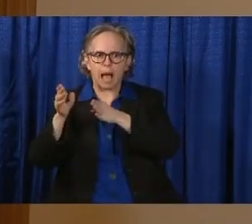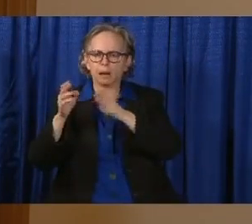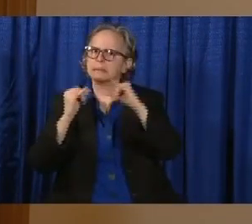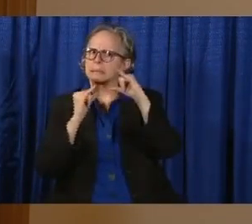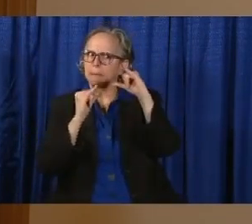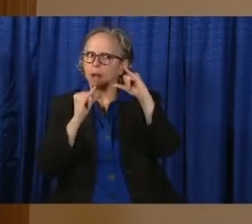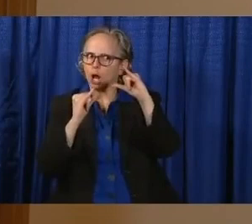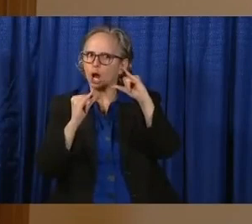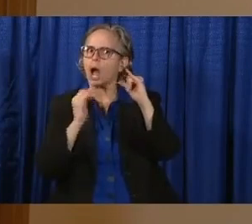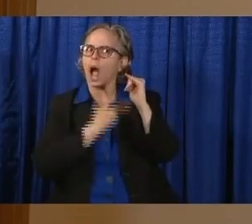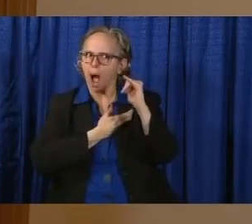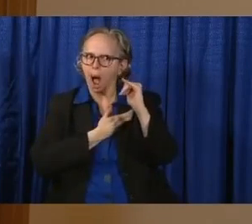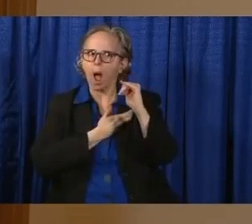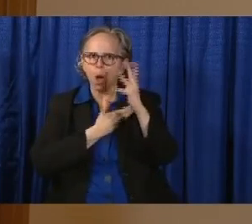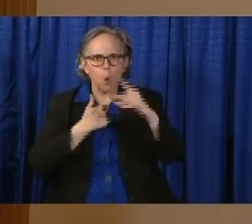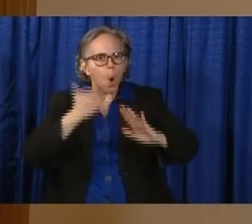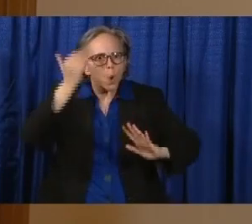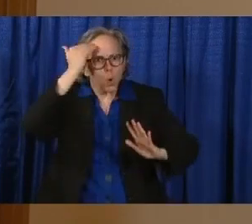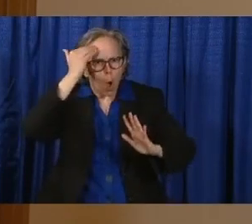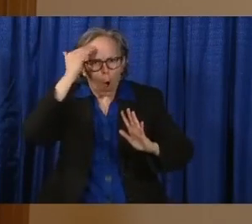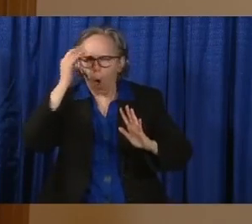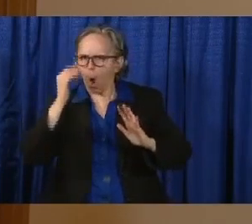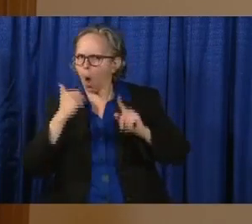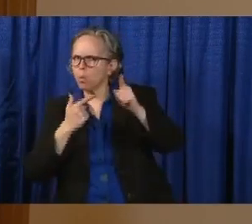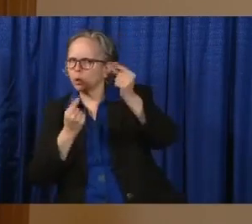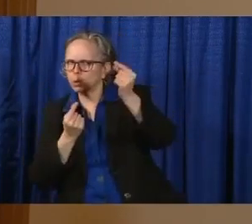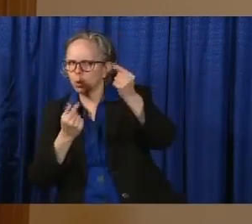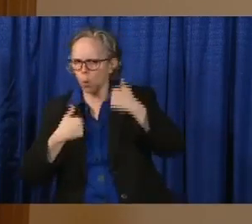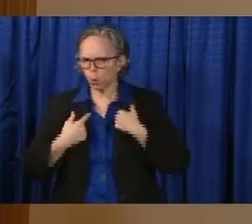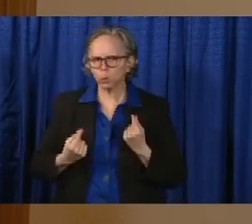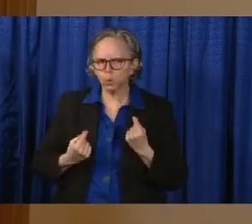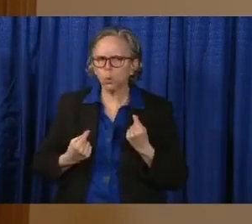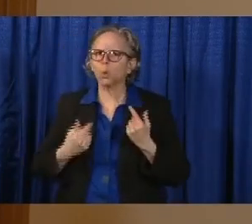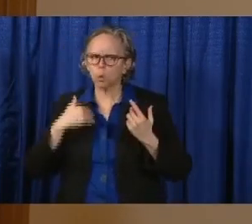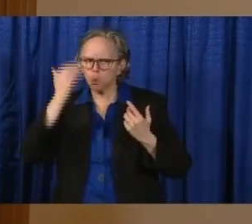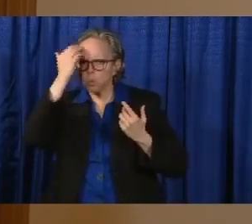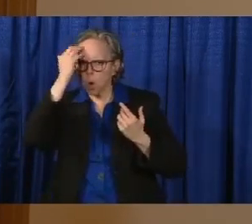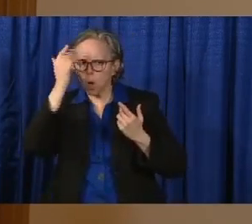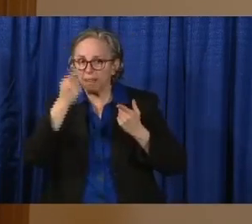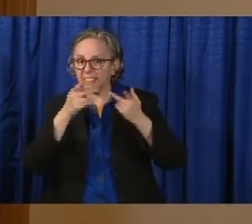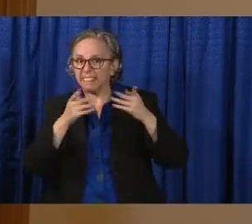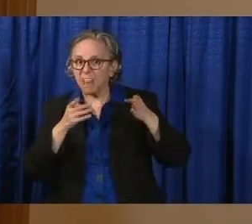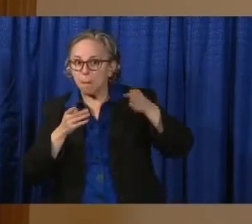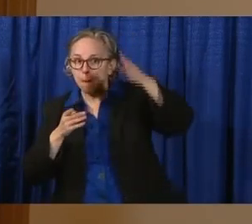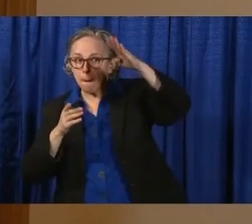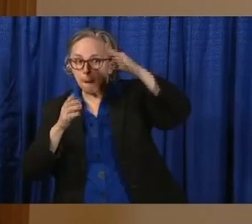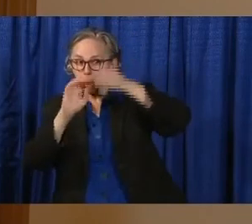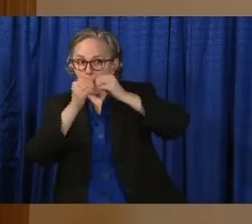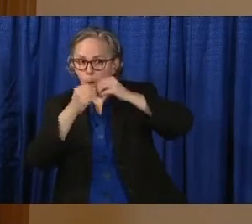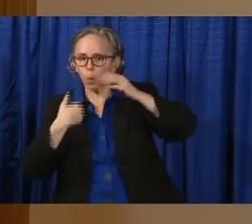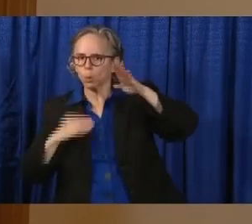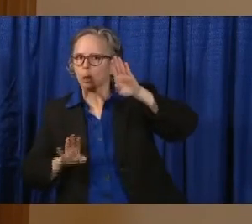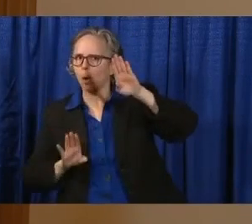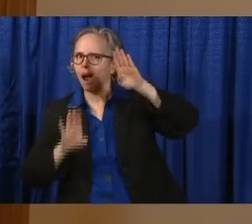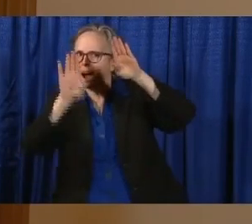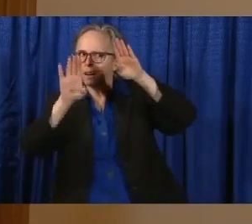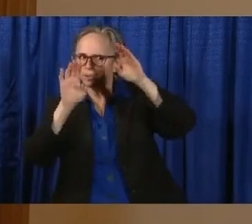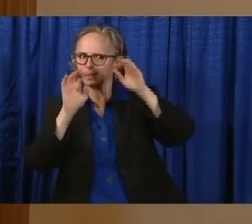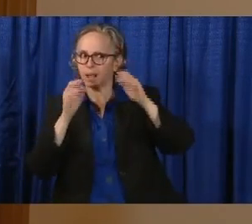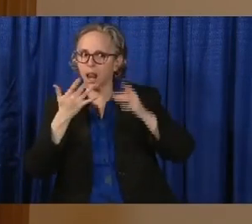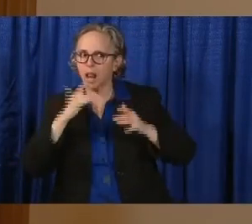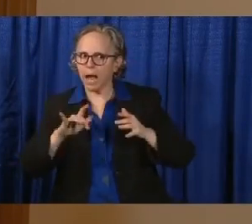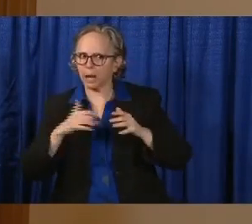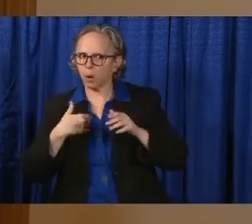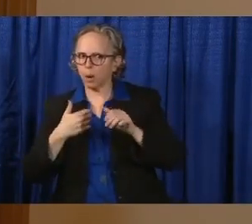of this. They're aware, you know, that we're going to spike not long after them. We're fortunate to be behind them a